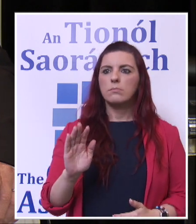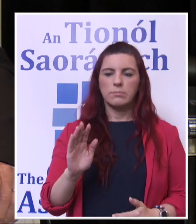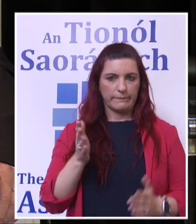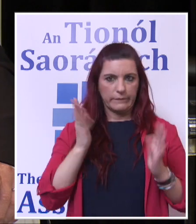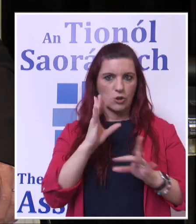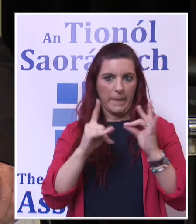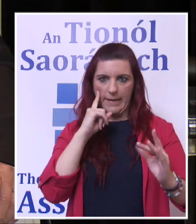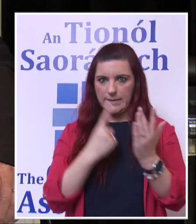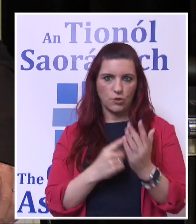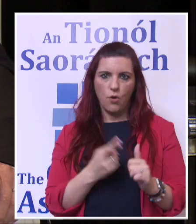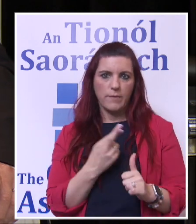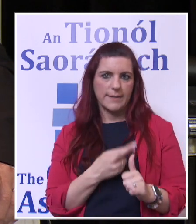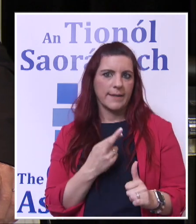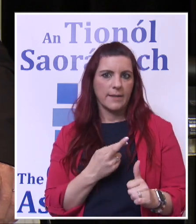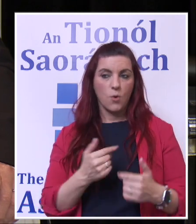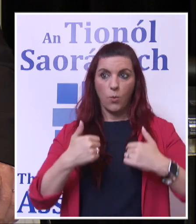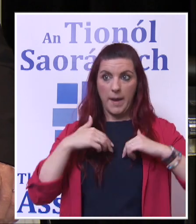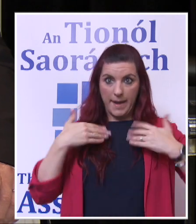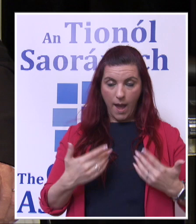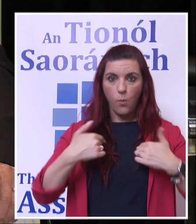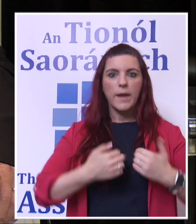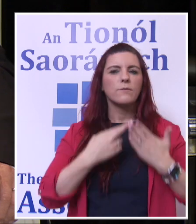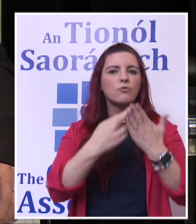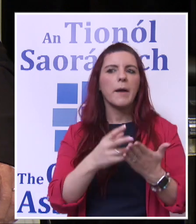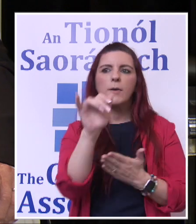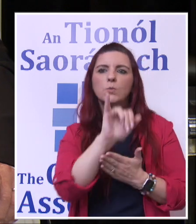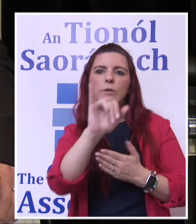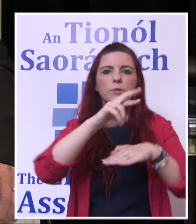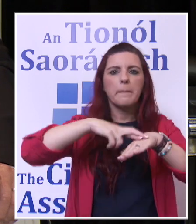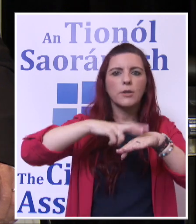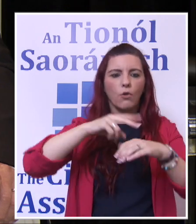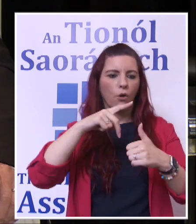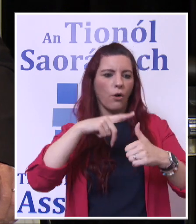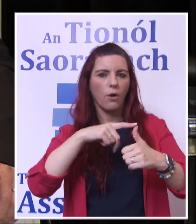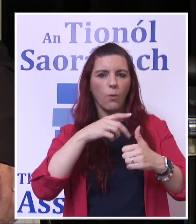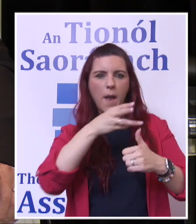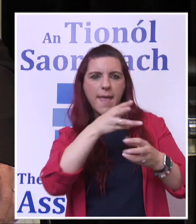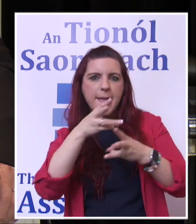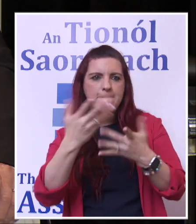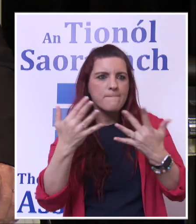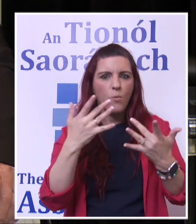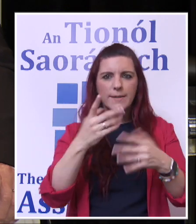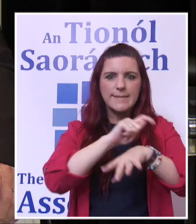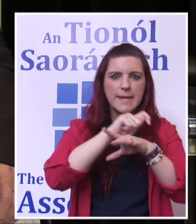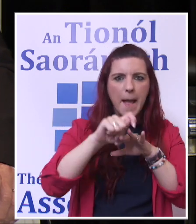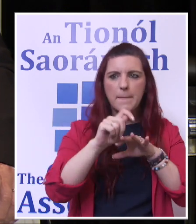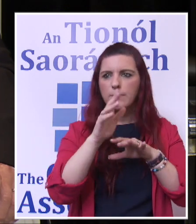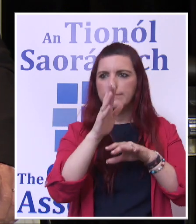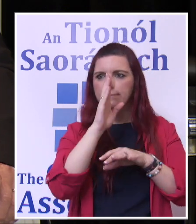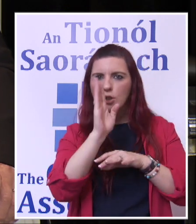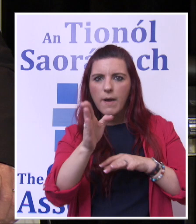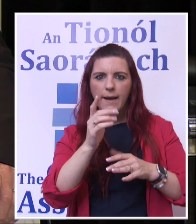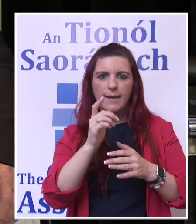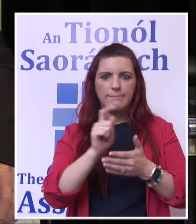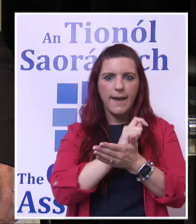Mayor? That decision has already been made by the House of the Oireachtas. We've been asked what type of directly elected Mayor